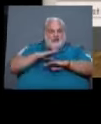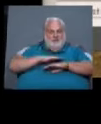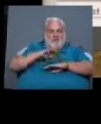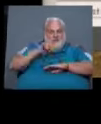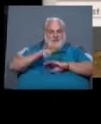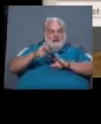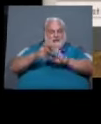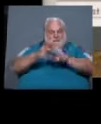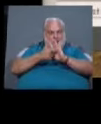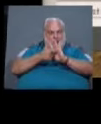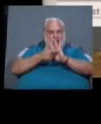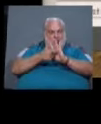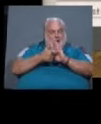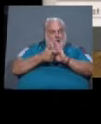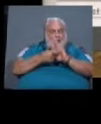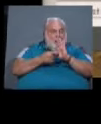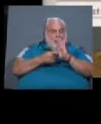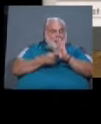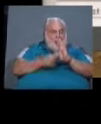shows